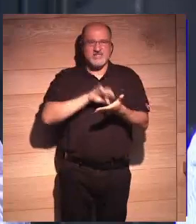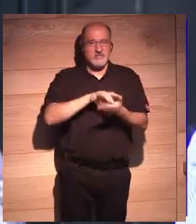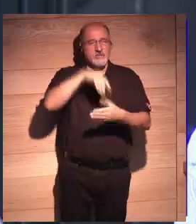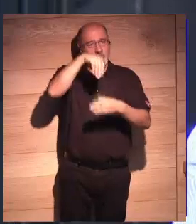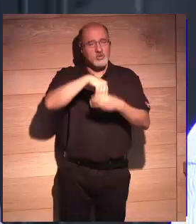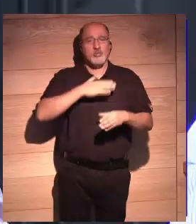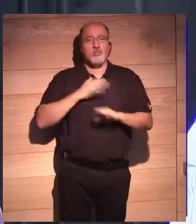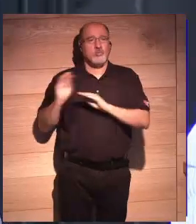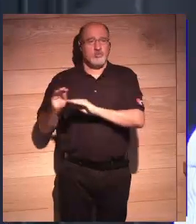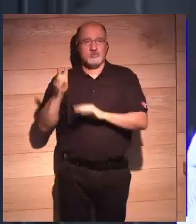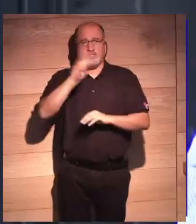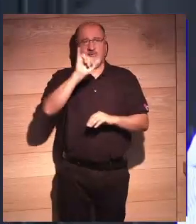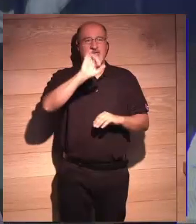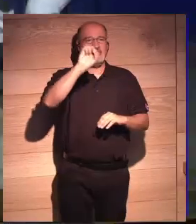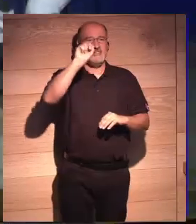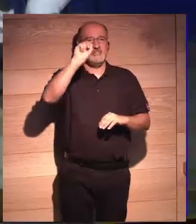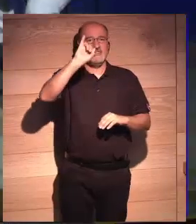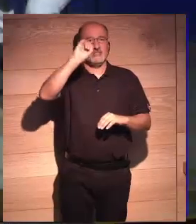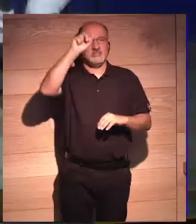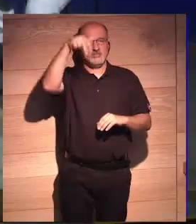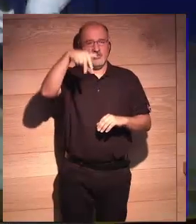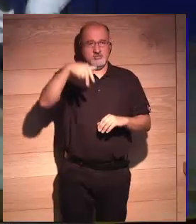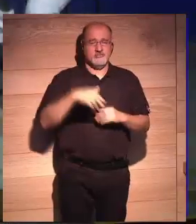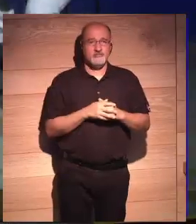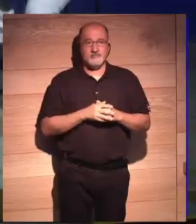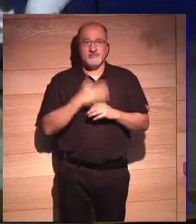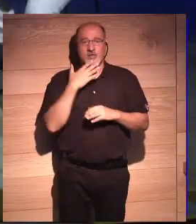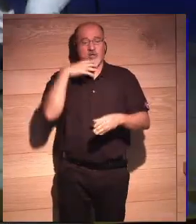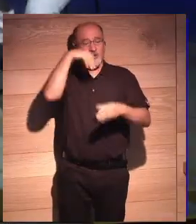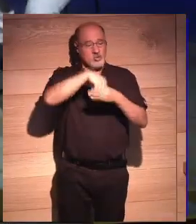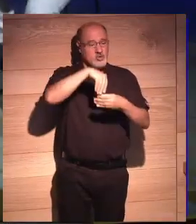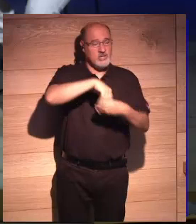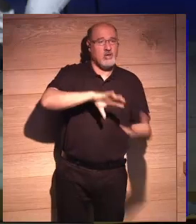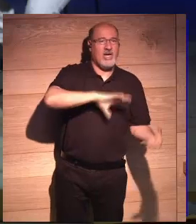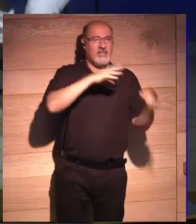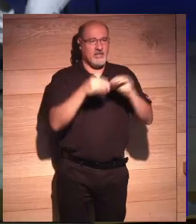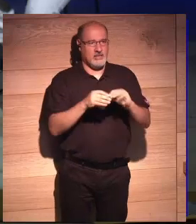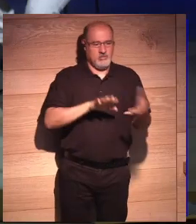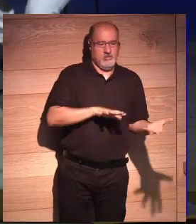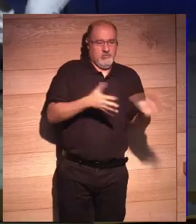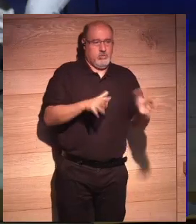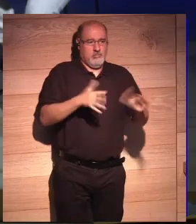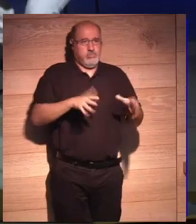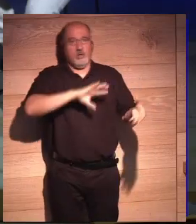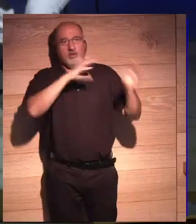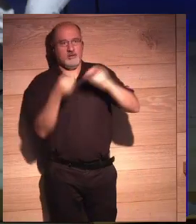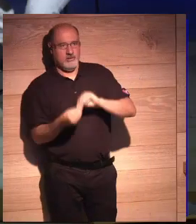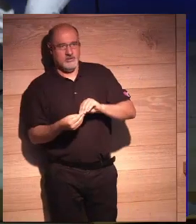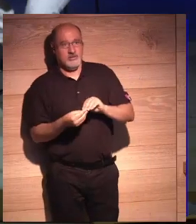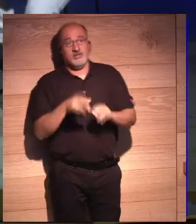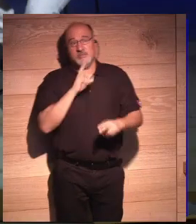as a service and also with your own content, with what he called the adaptive content. That content